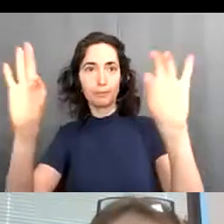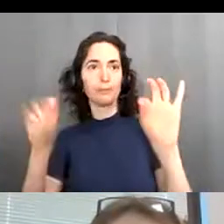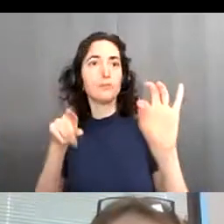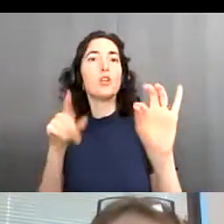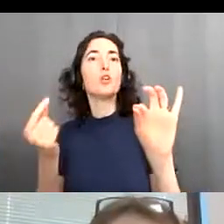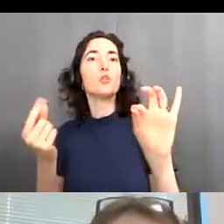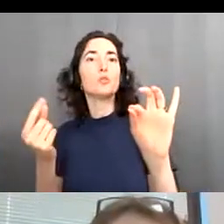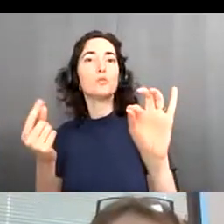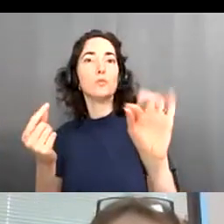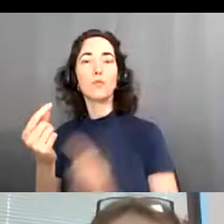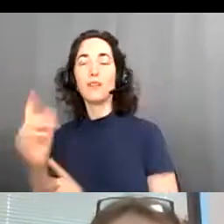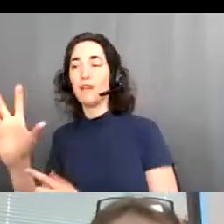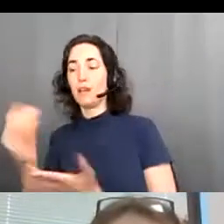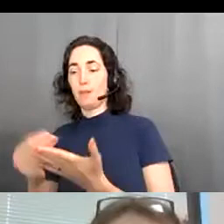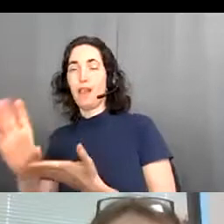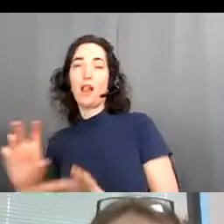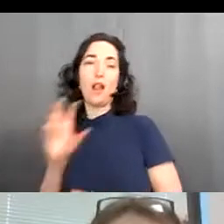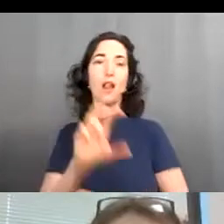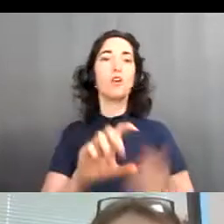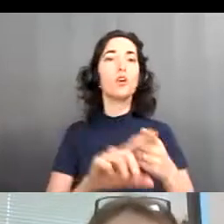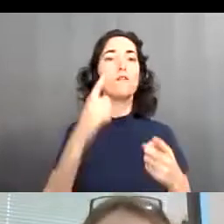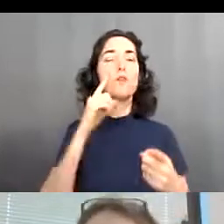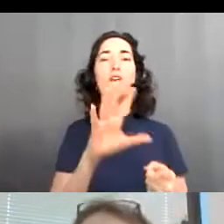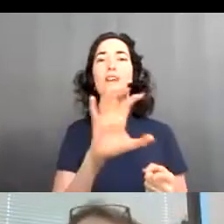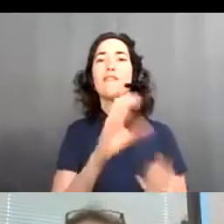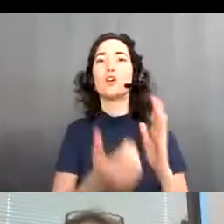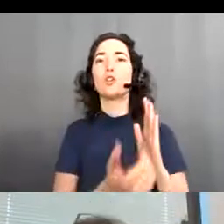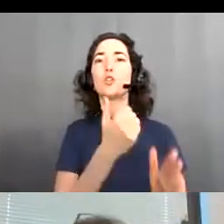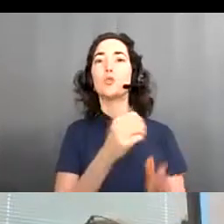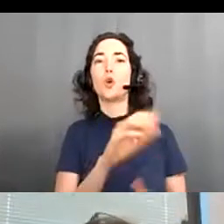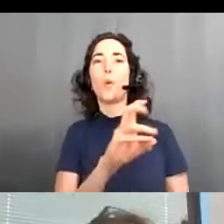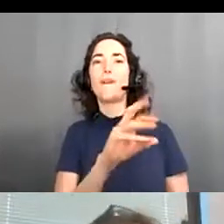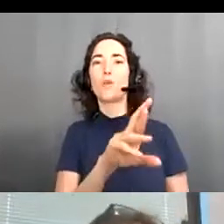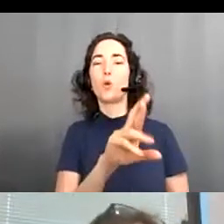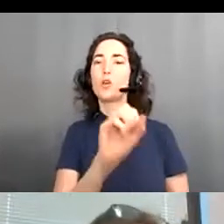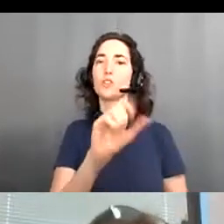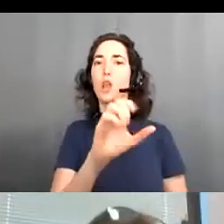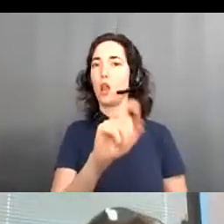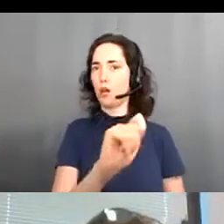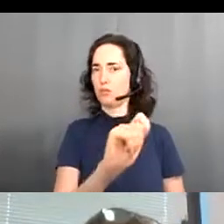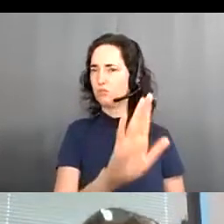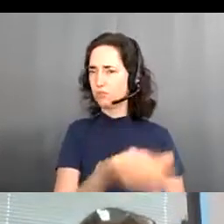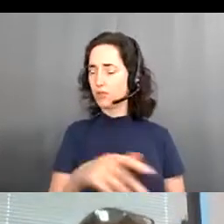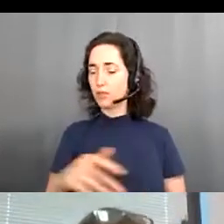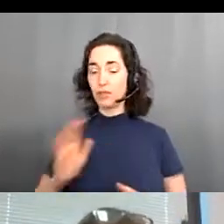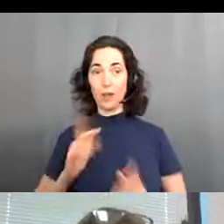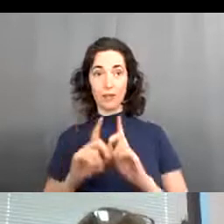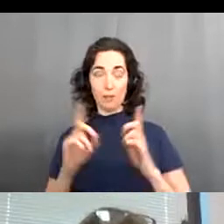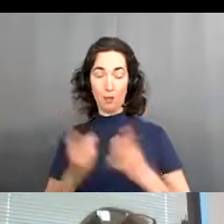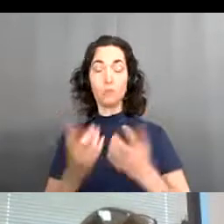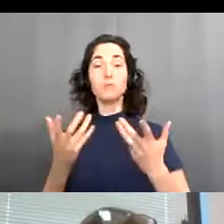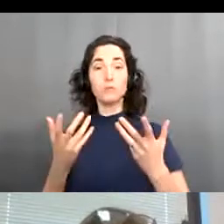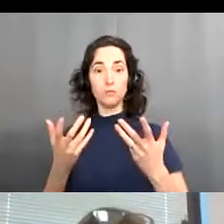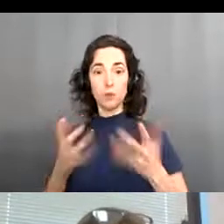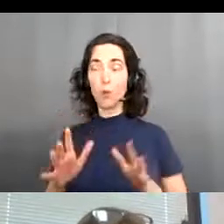allocate funding for 500 new waiver slots. The department has been able to allocate any kind